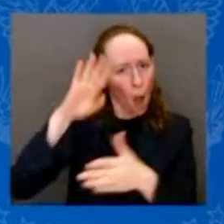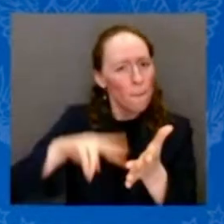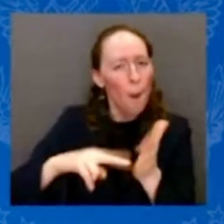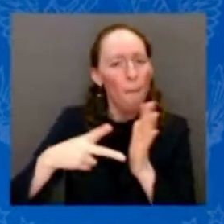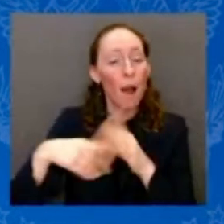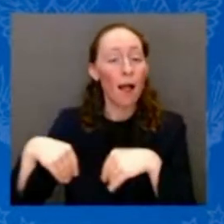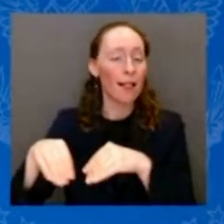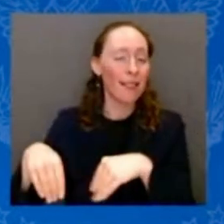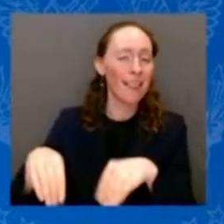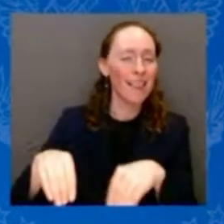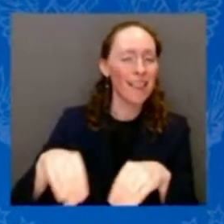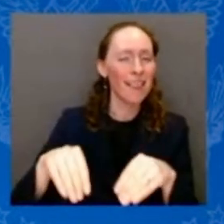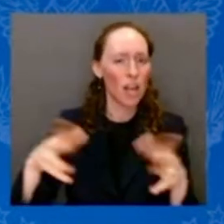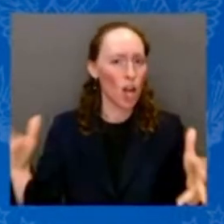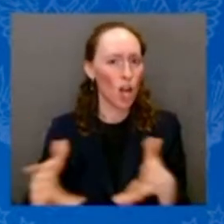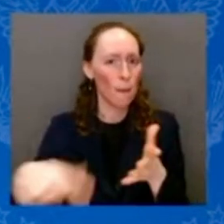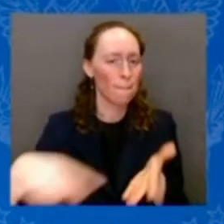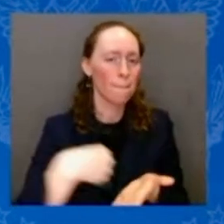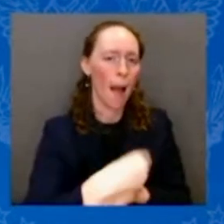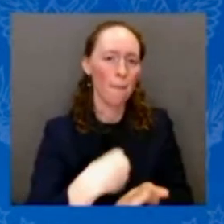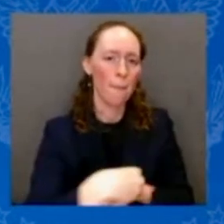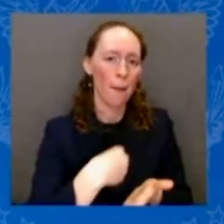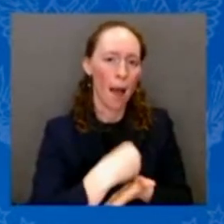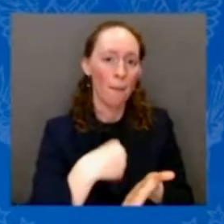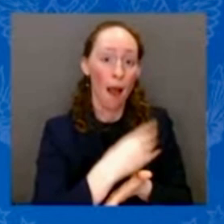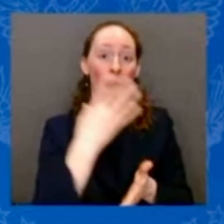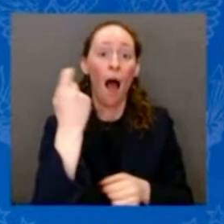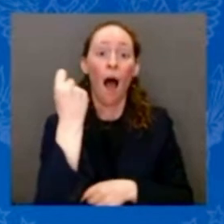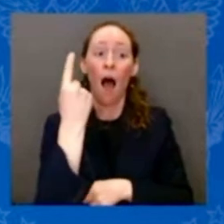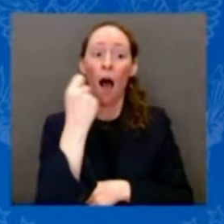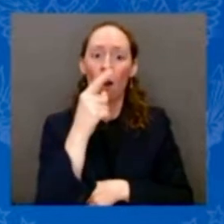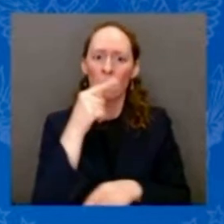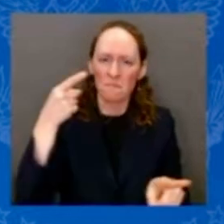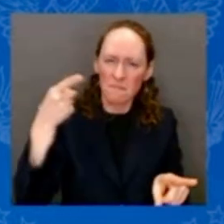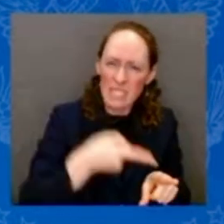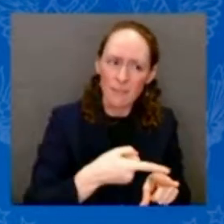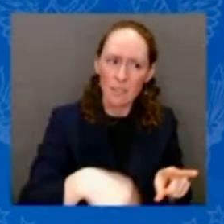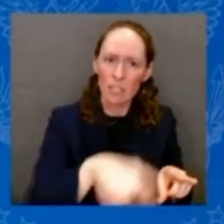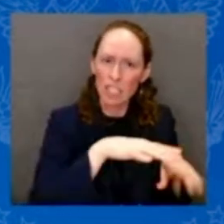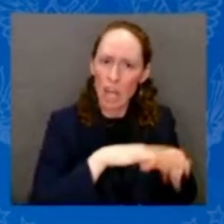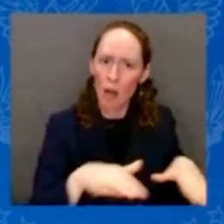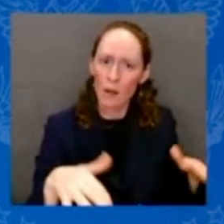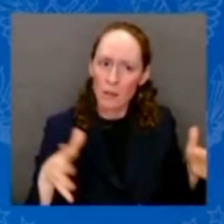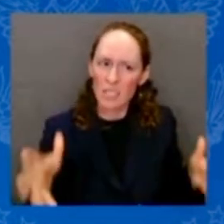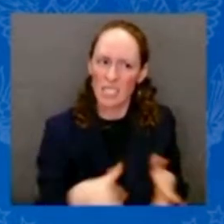imagery. And it directs the Attorney General to